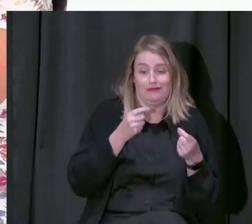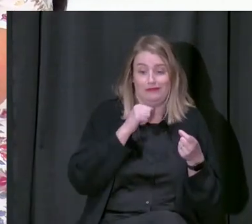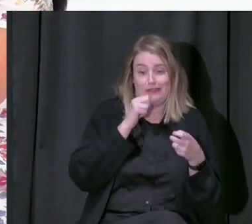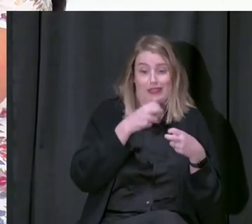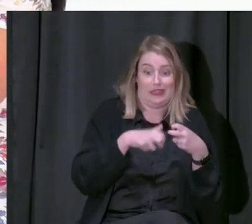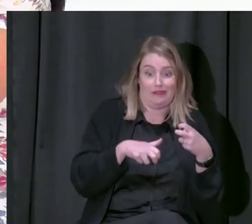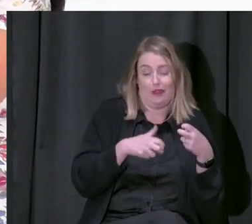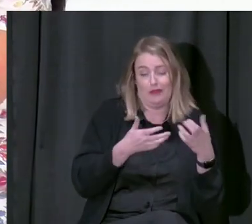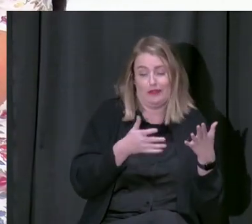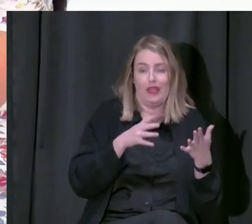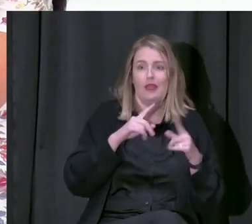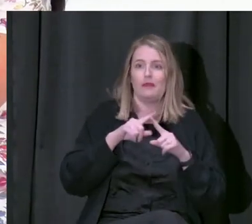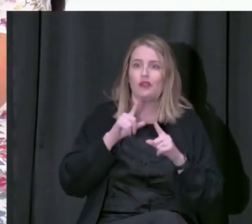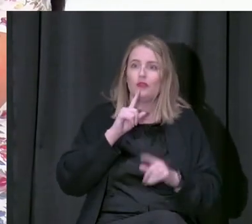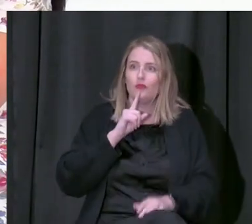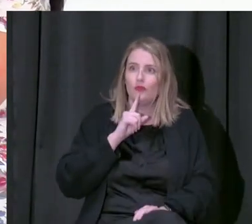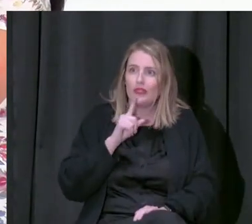really